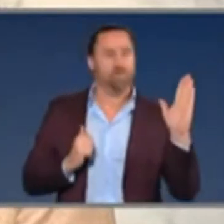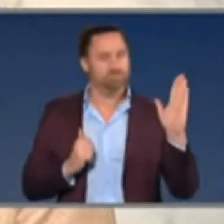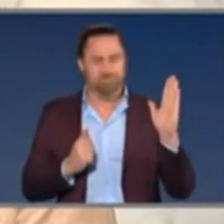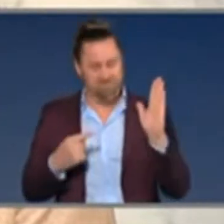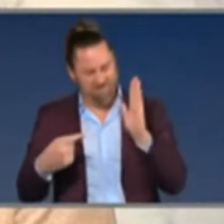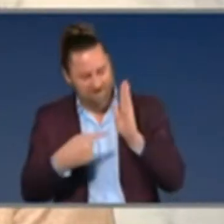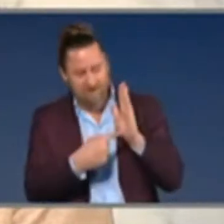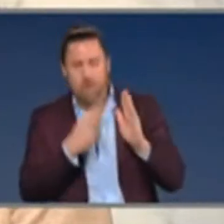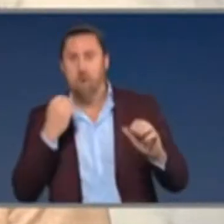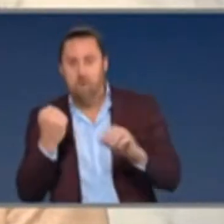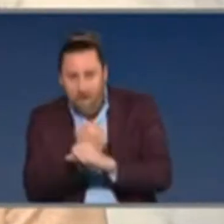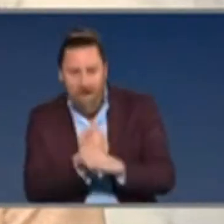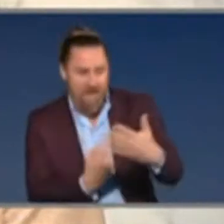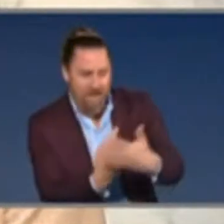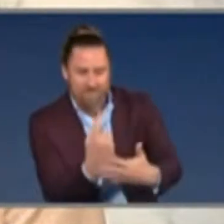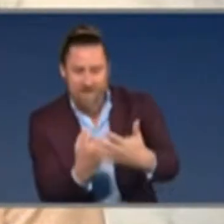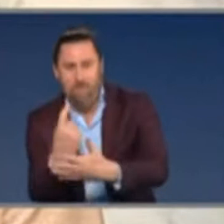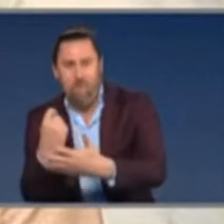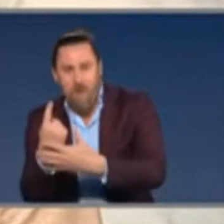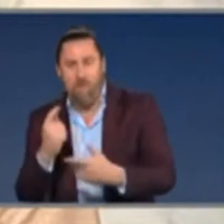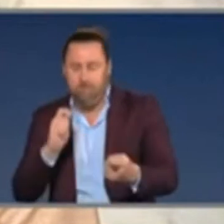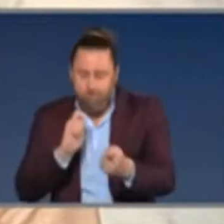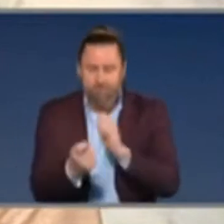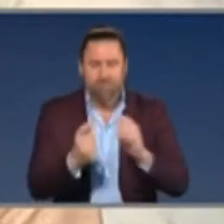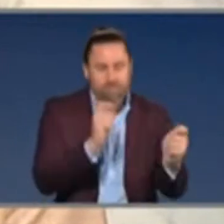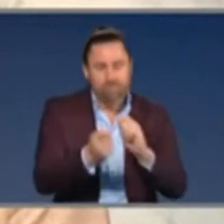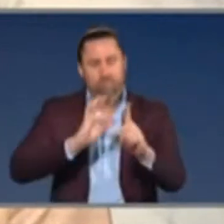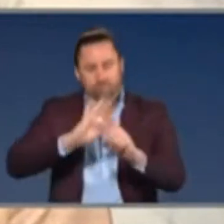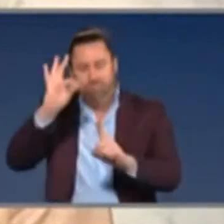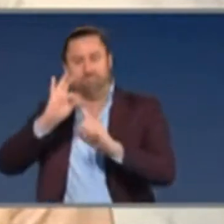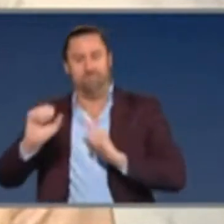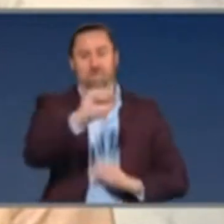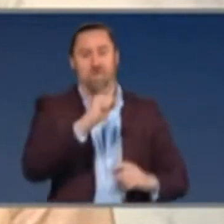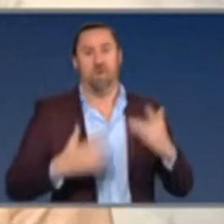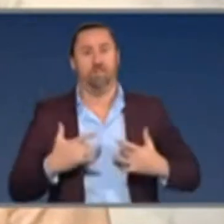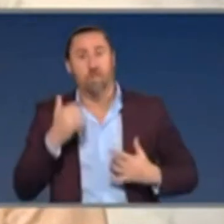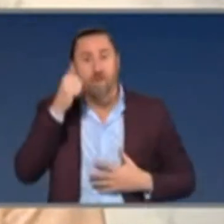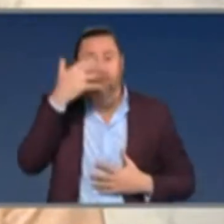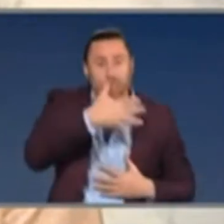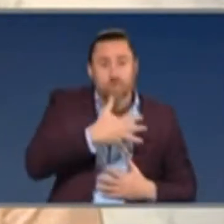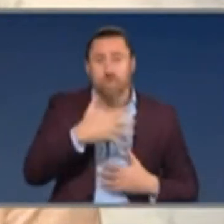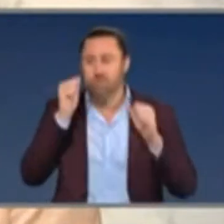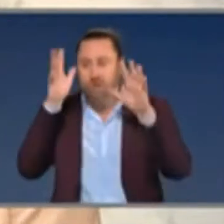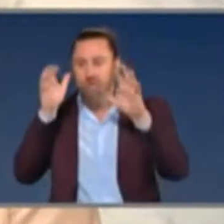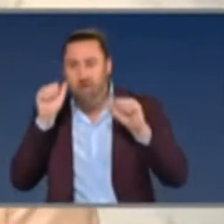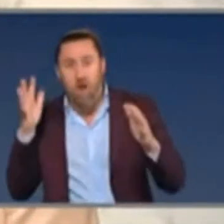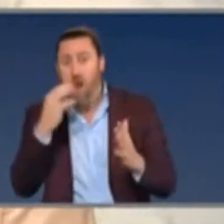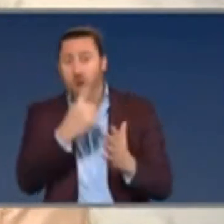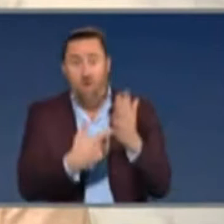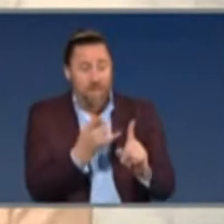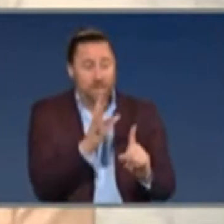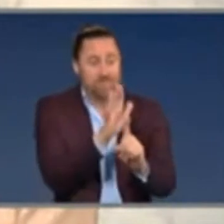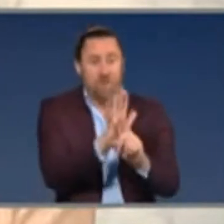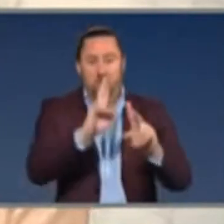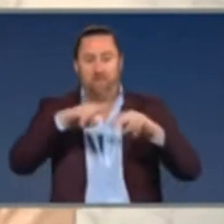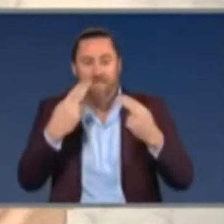actions that can make a real difference to the lives of our people, our families and our communities.